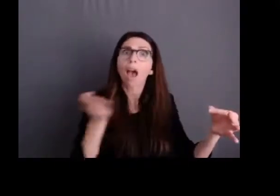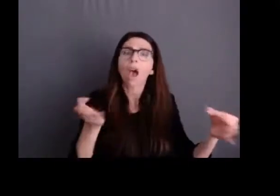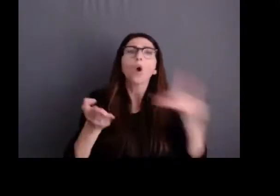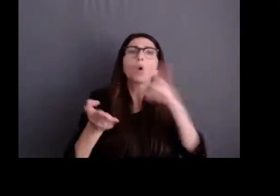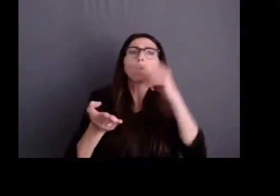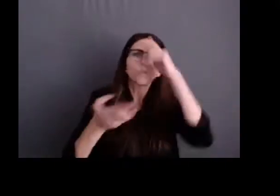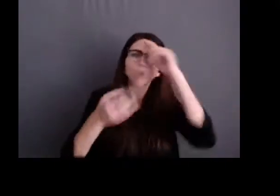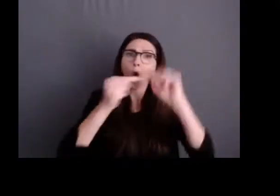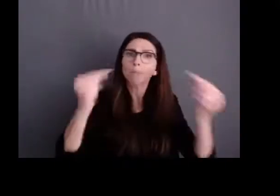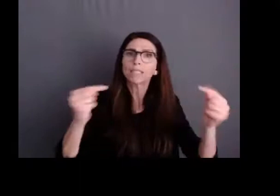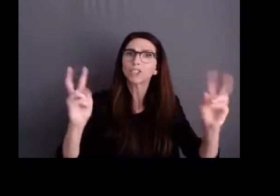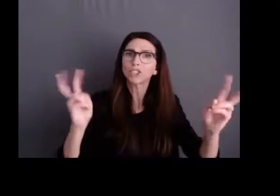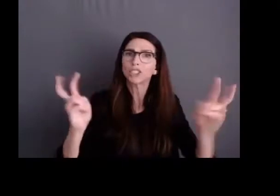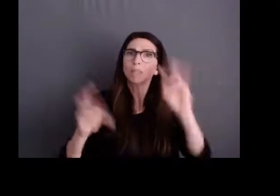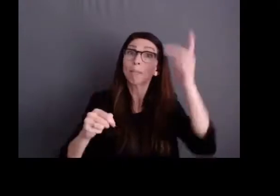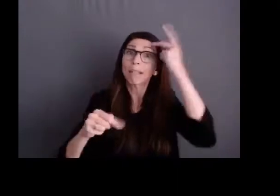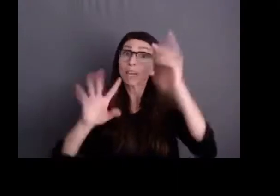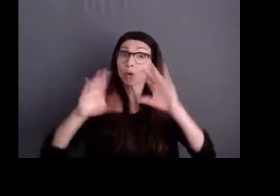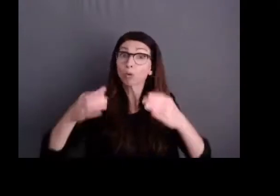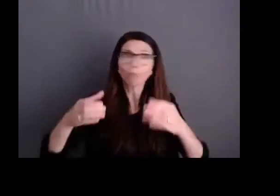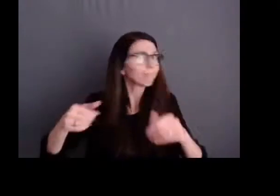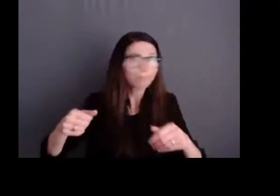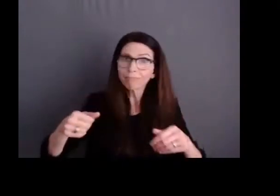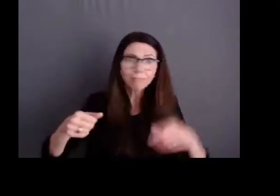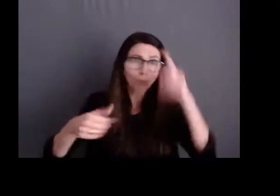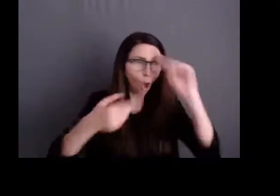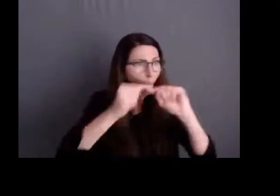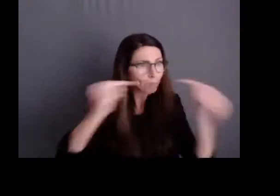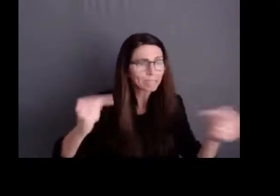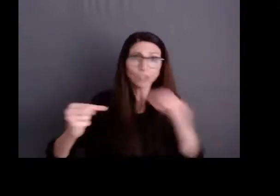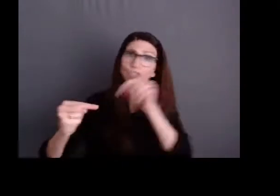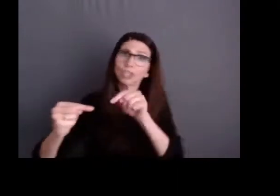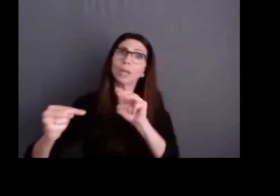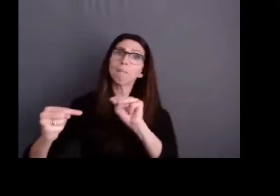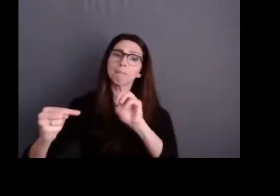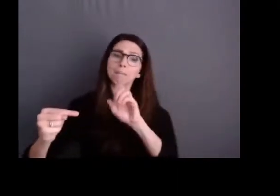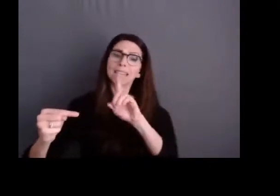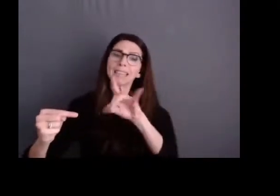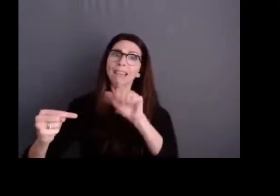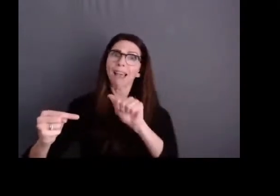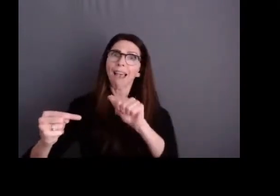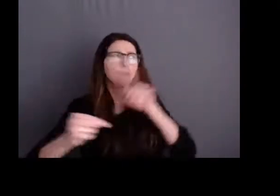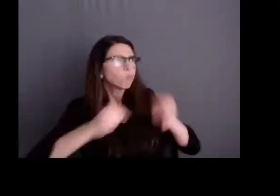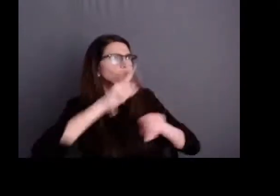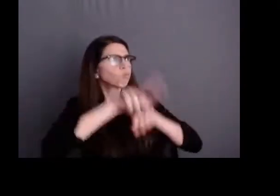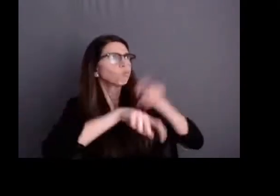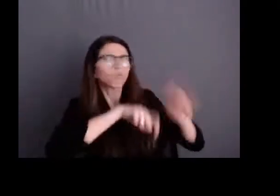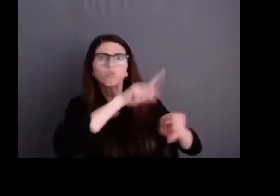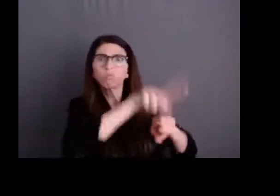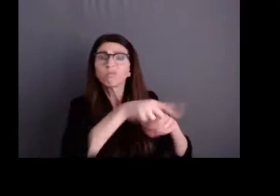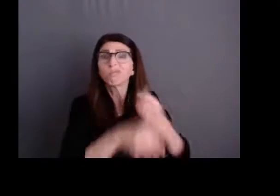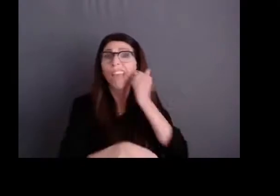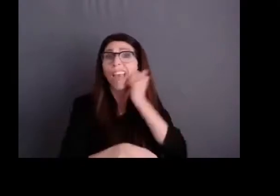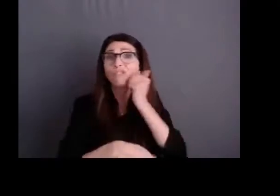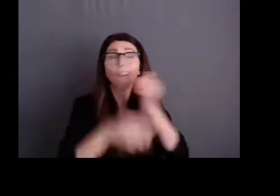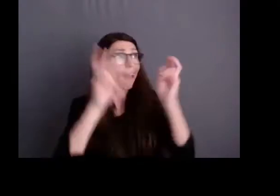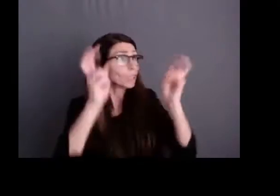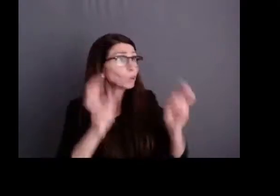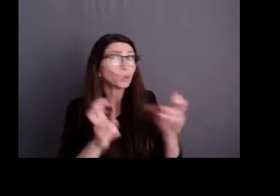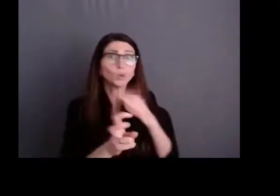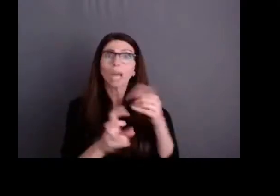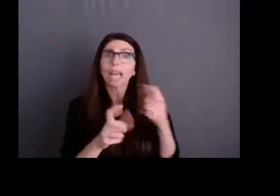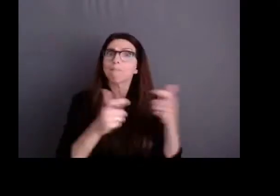And they're asking everything from day-to-day perspectives to big policy